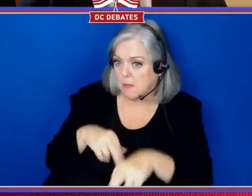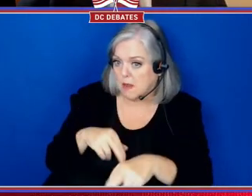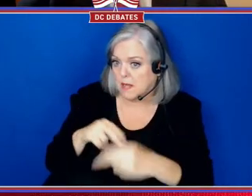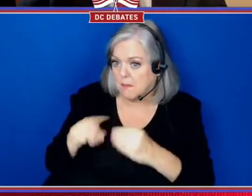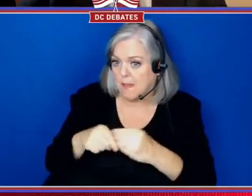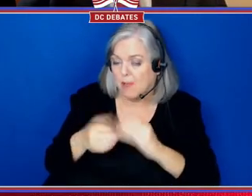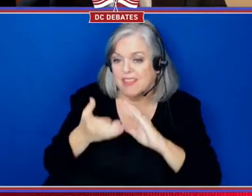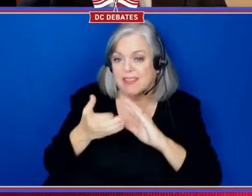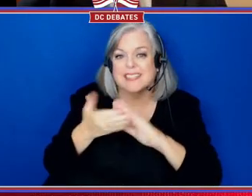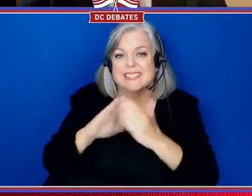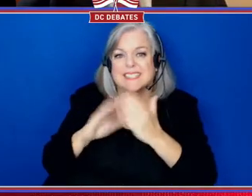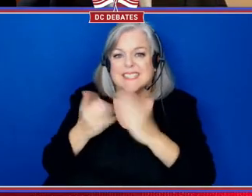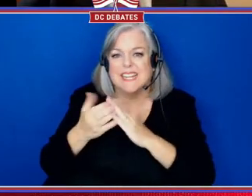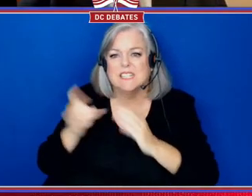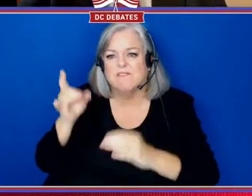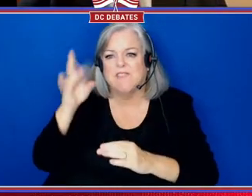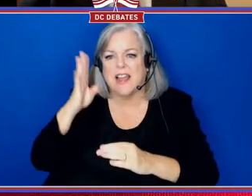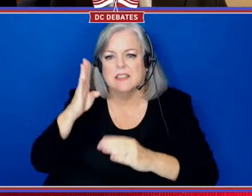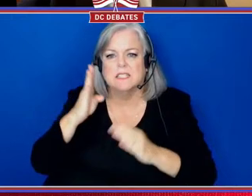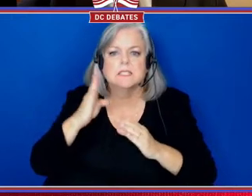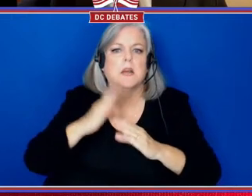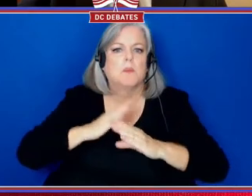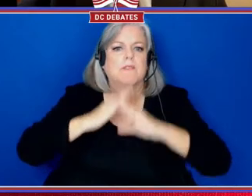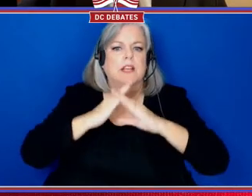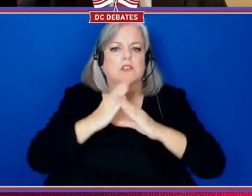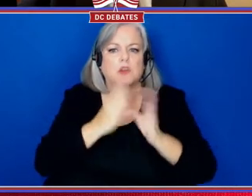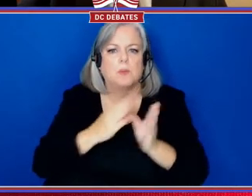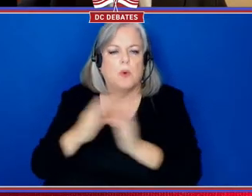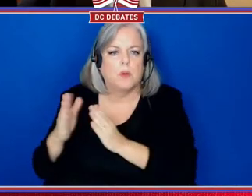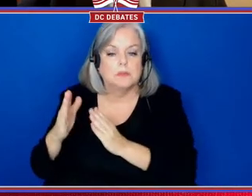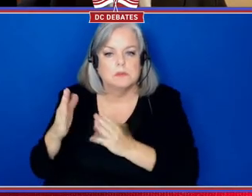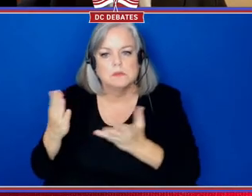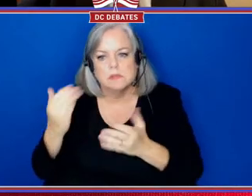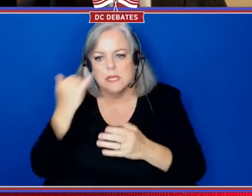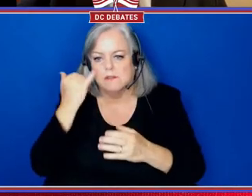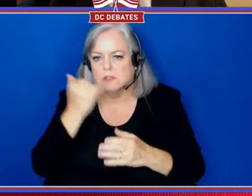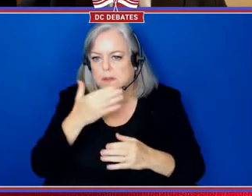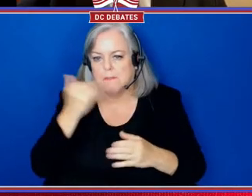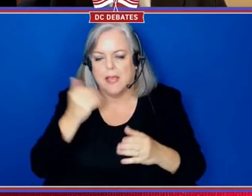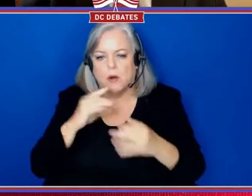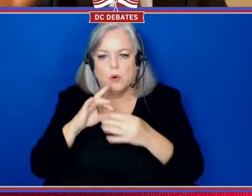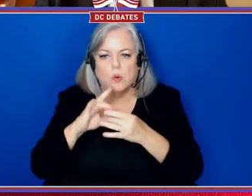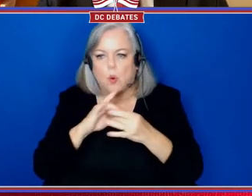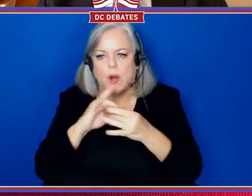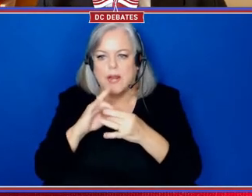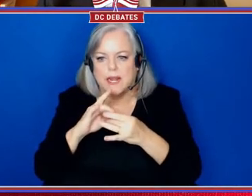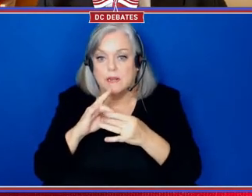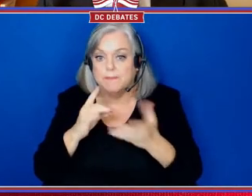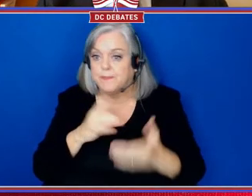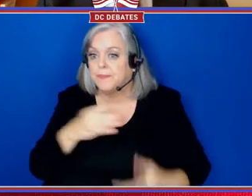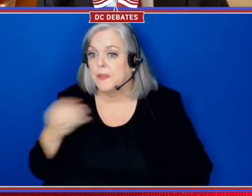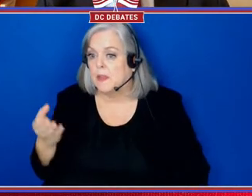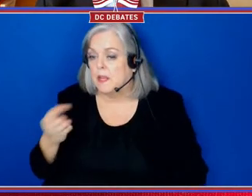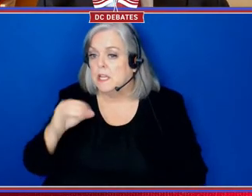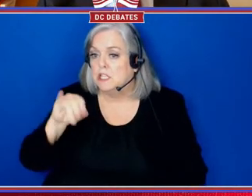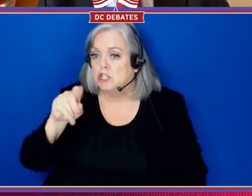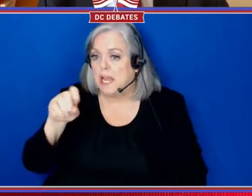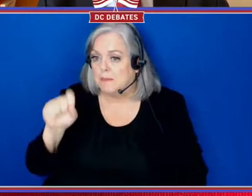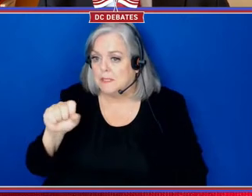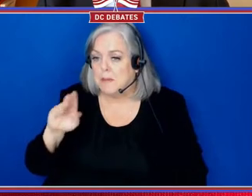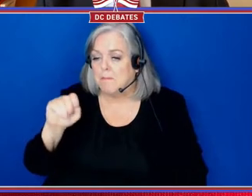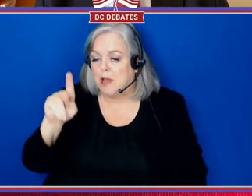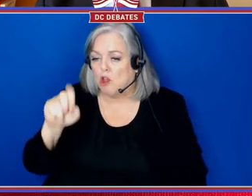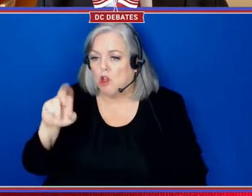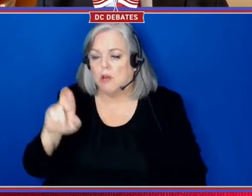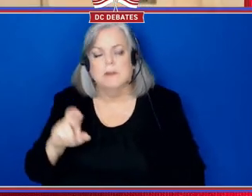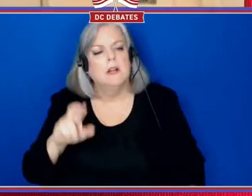violence prevention programs and if they should be better coordinated. James Butler, we'll start with you. Yeah, I said before and I'll say it